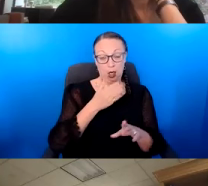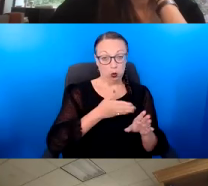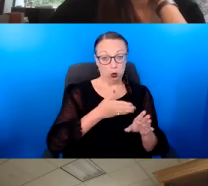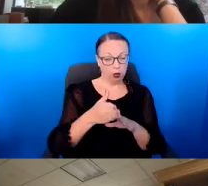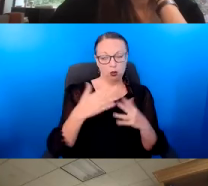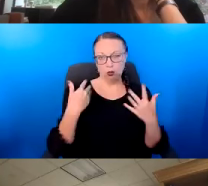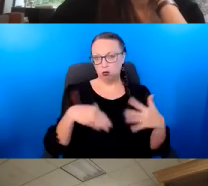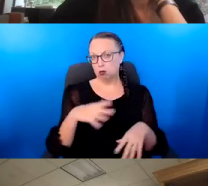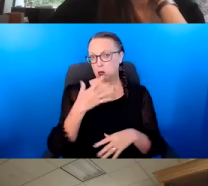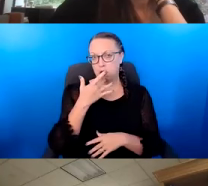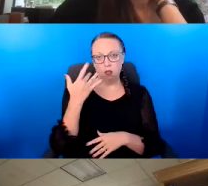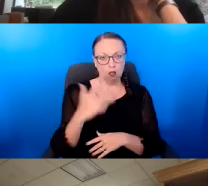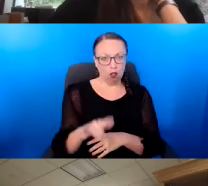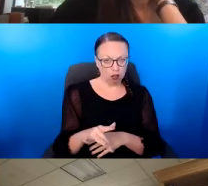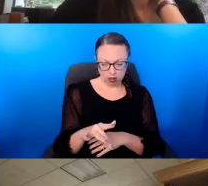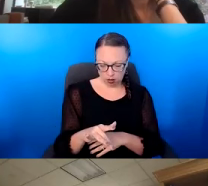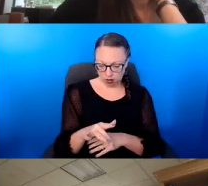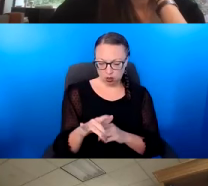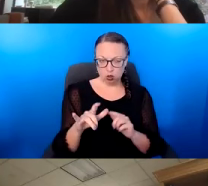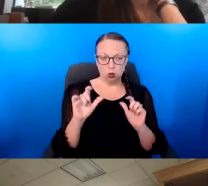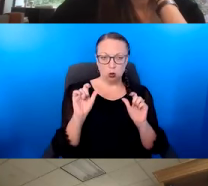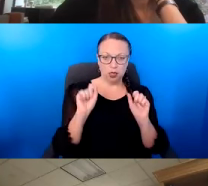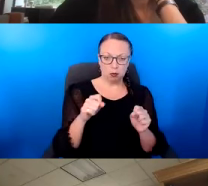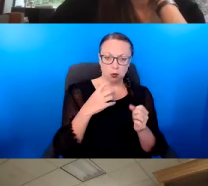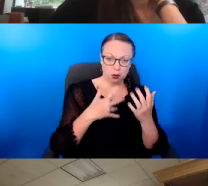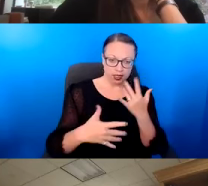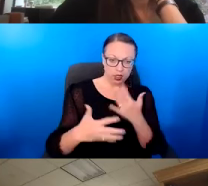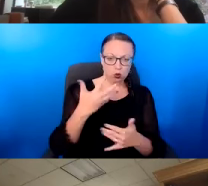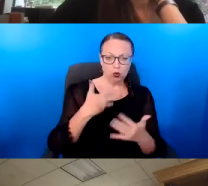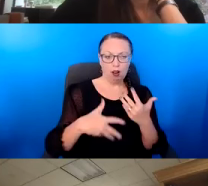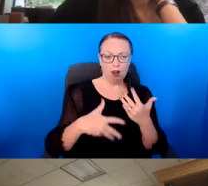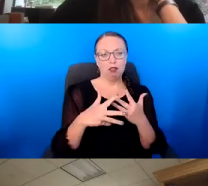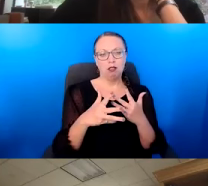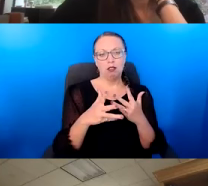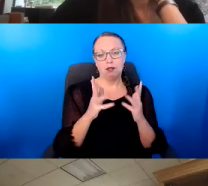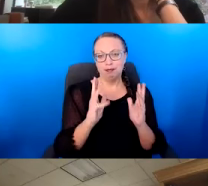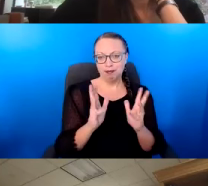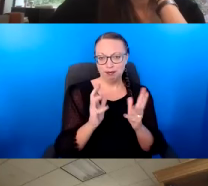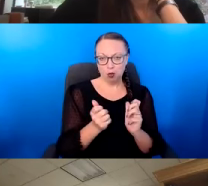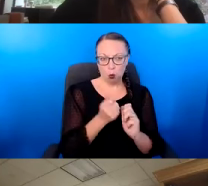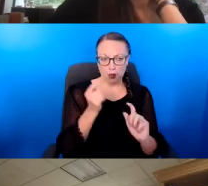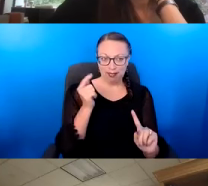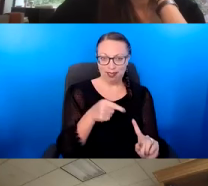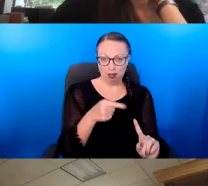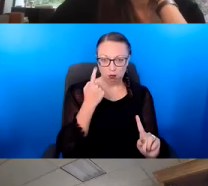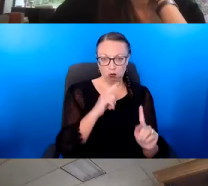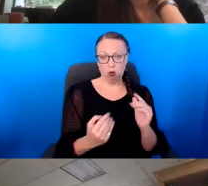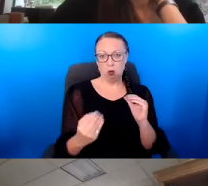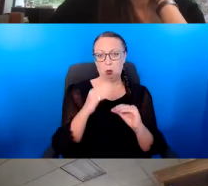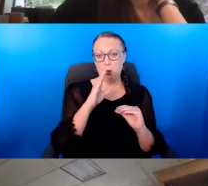fortunate to have been able to interact and talk to him for over 40 years.